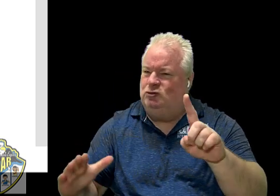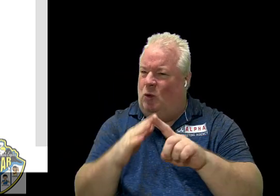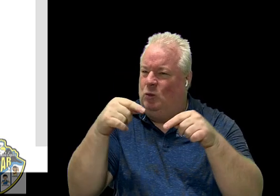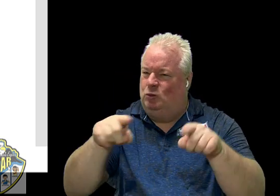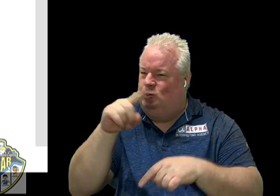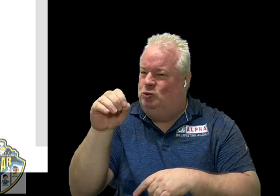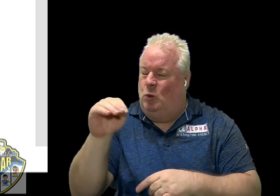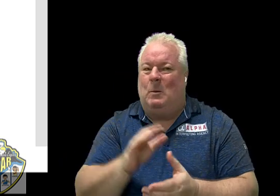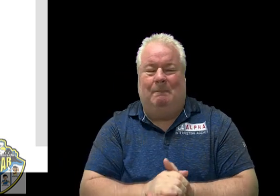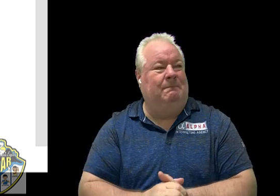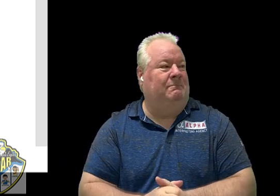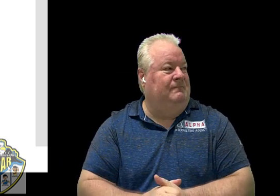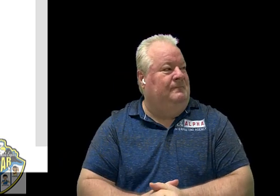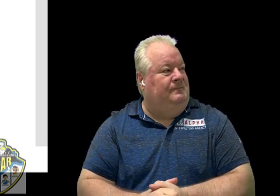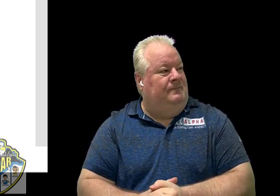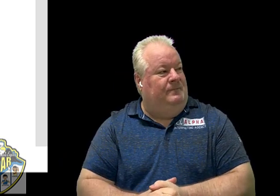Zoom.